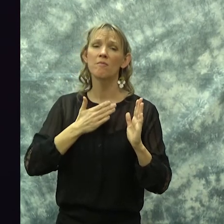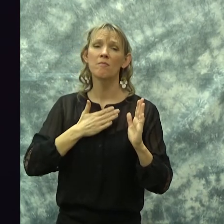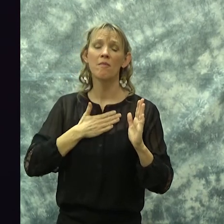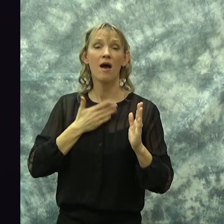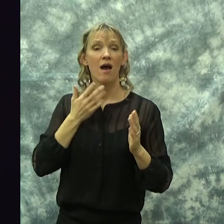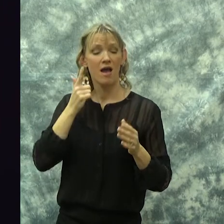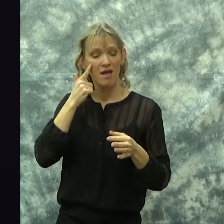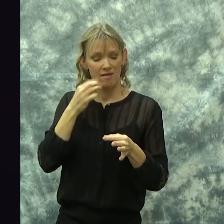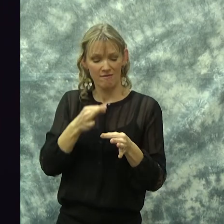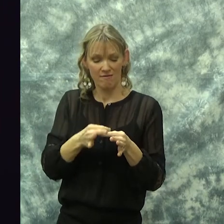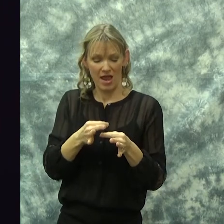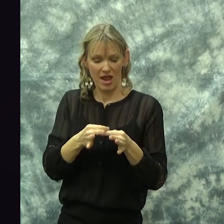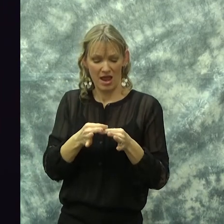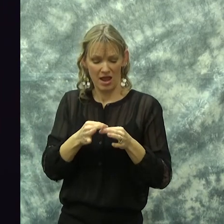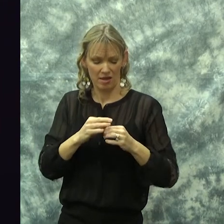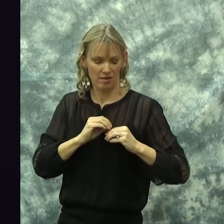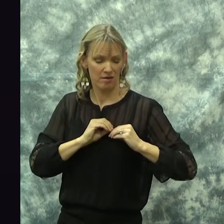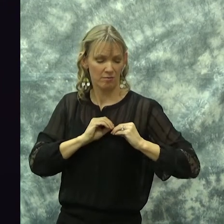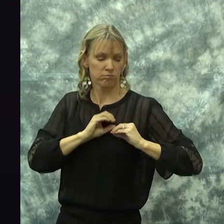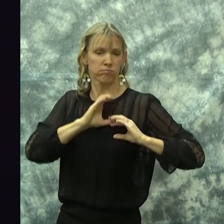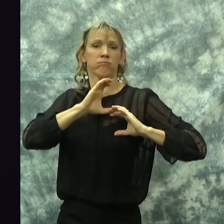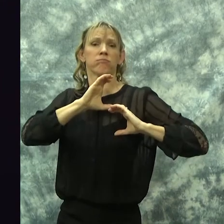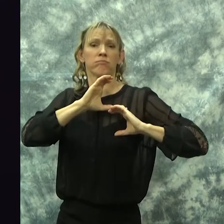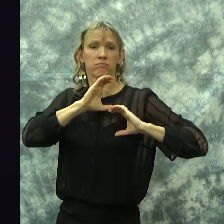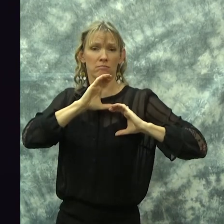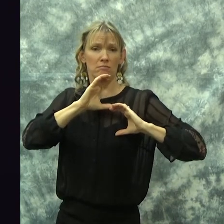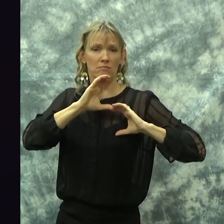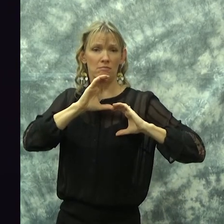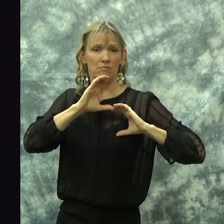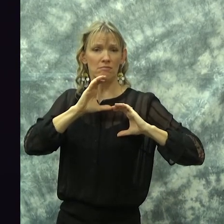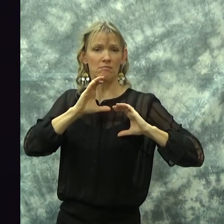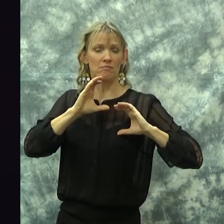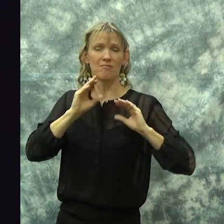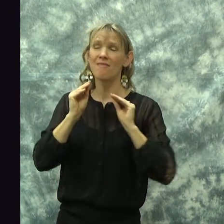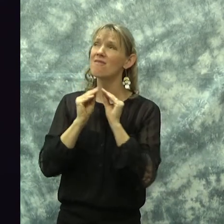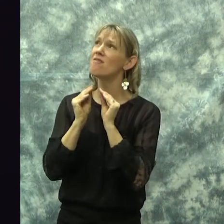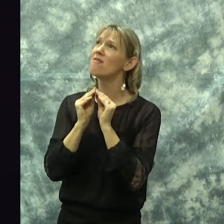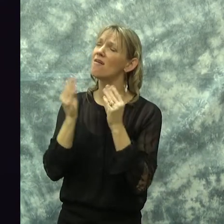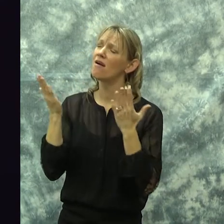Oh, increase my faith.